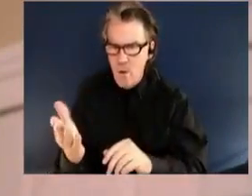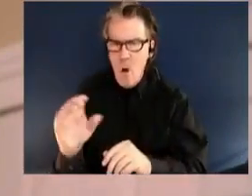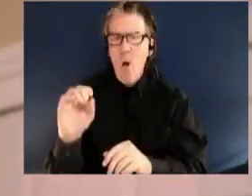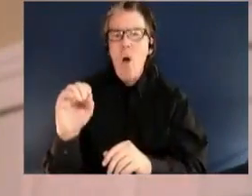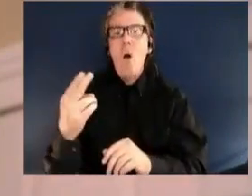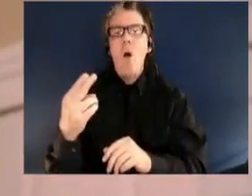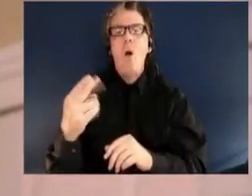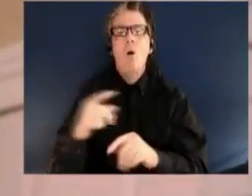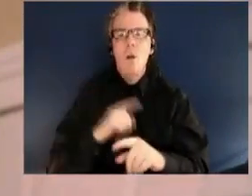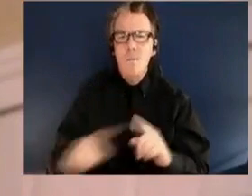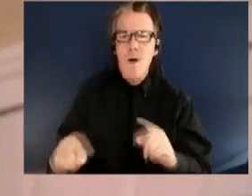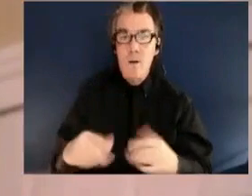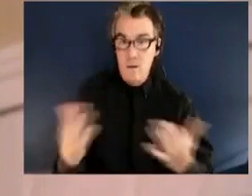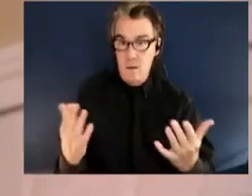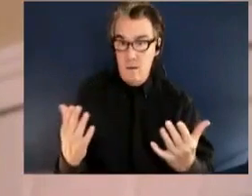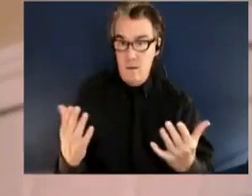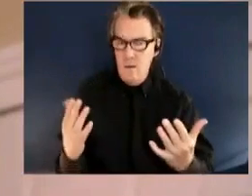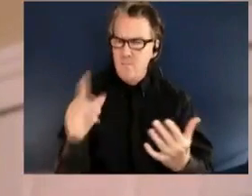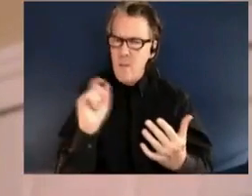next week and a half?